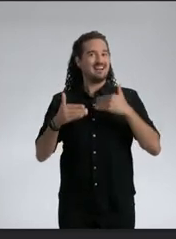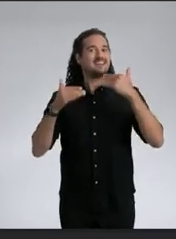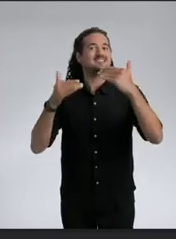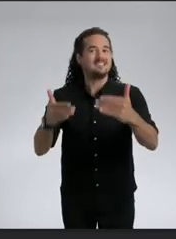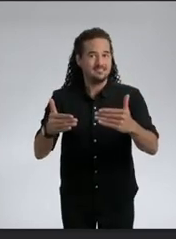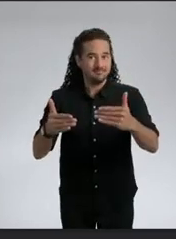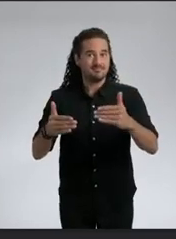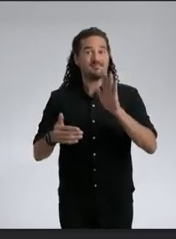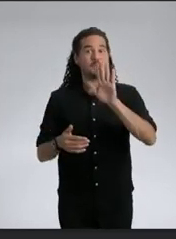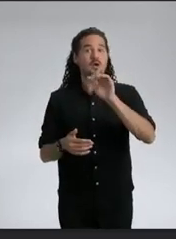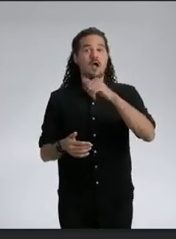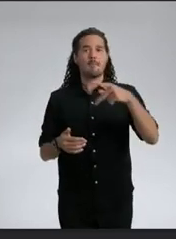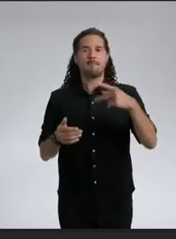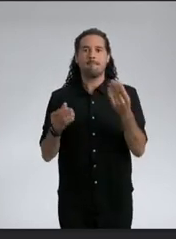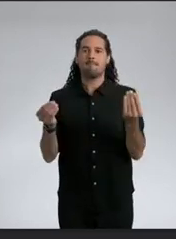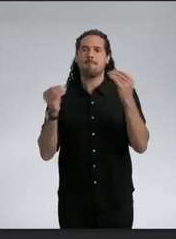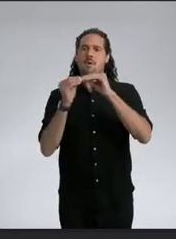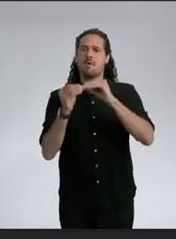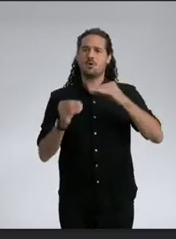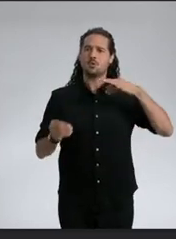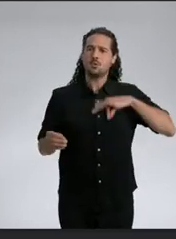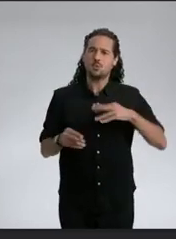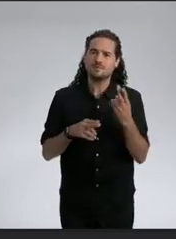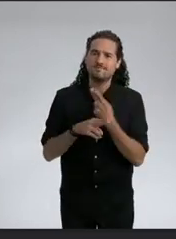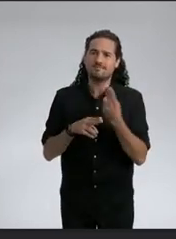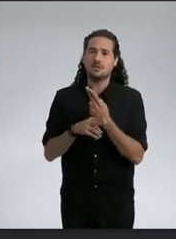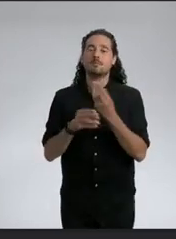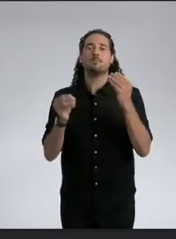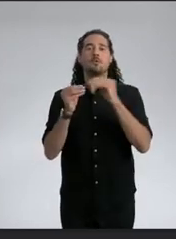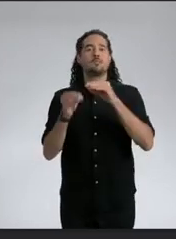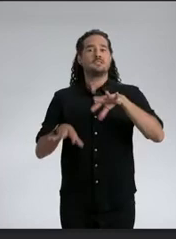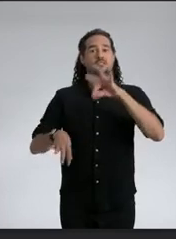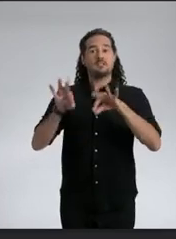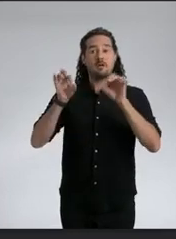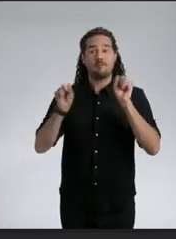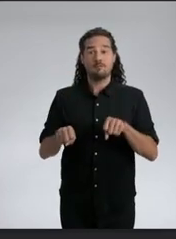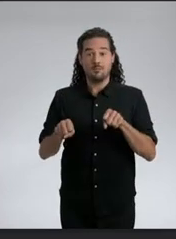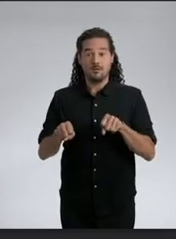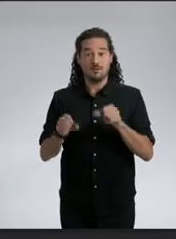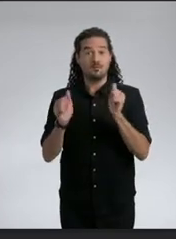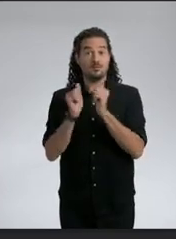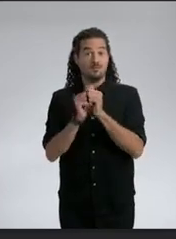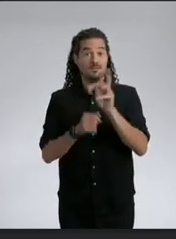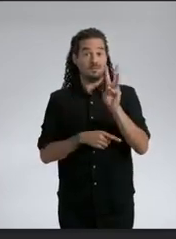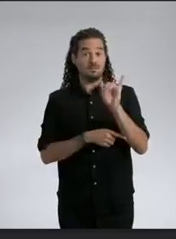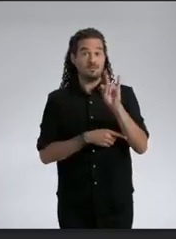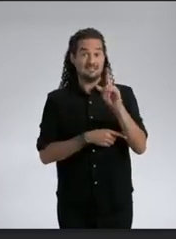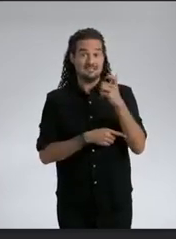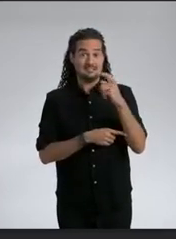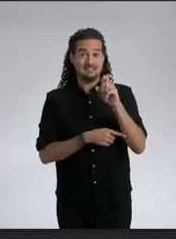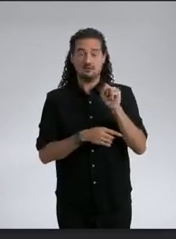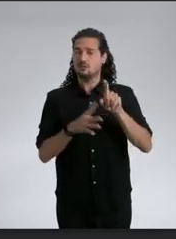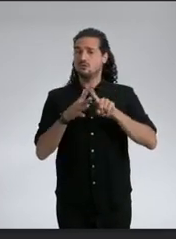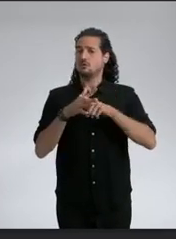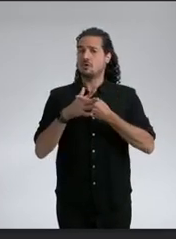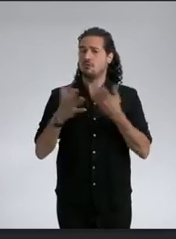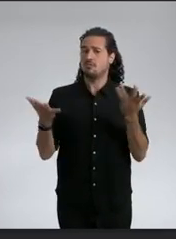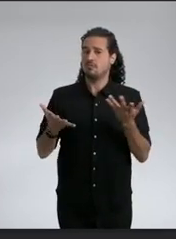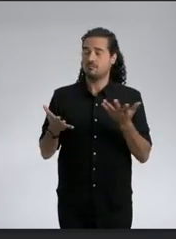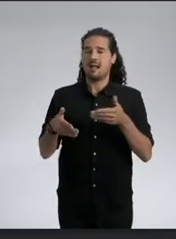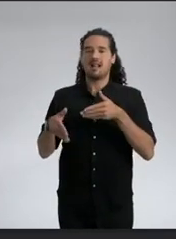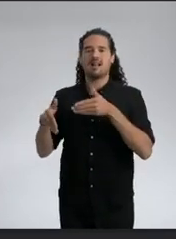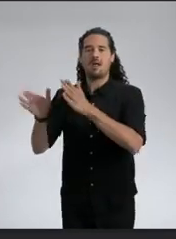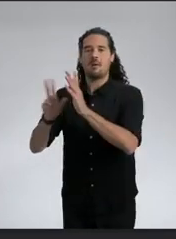more useful and more discoverable with widgets. And it starts with letting people place